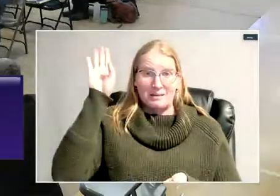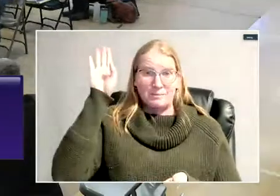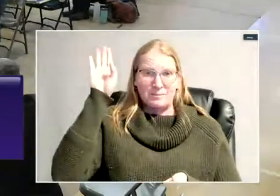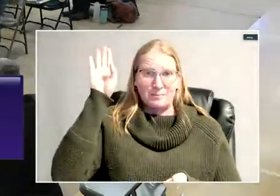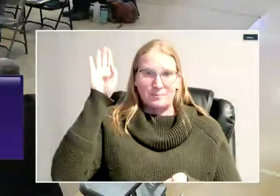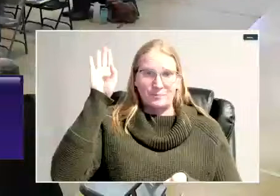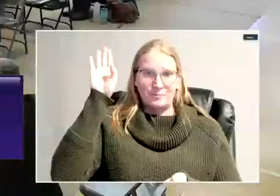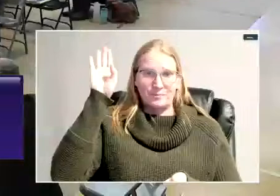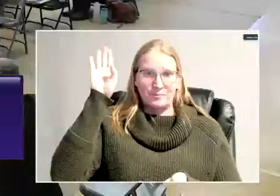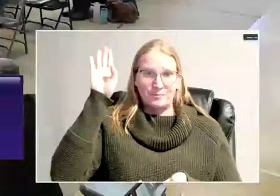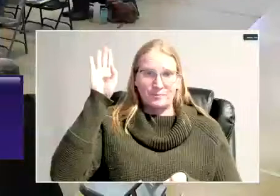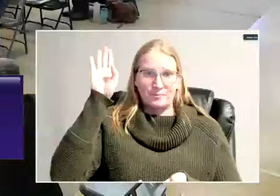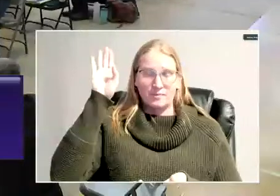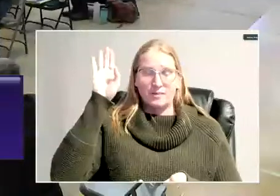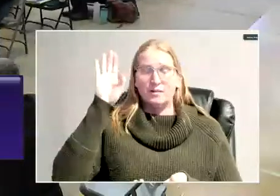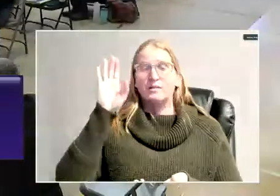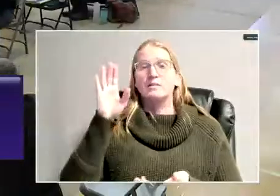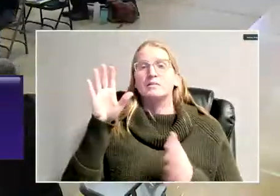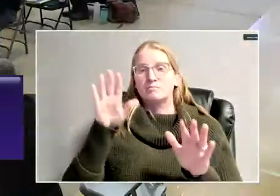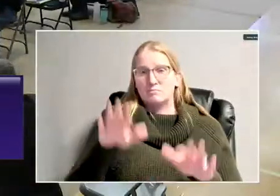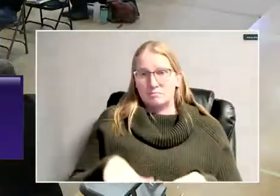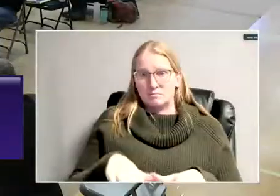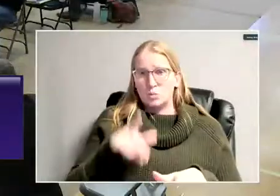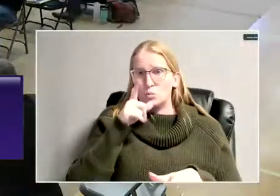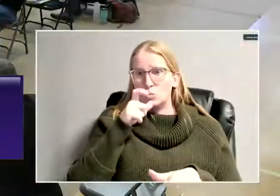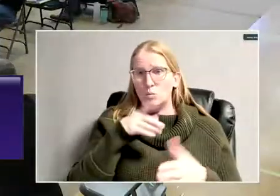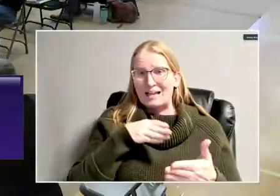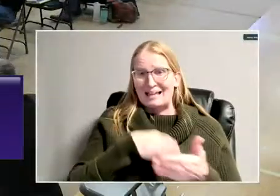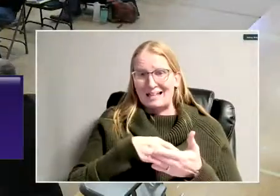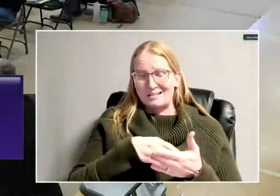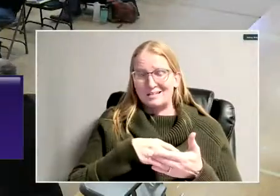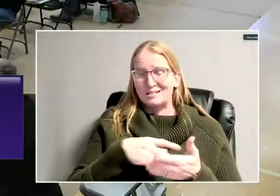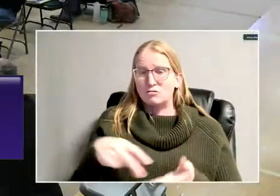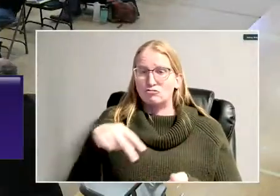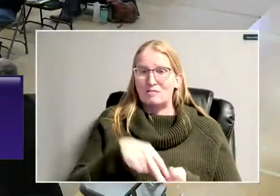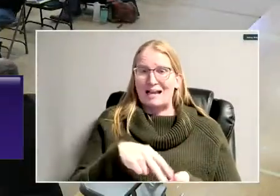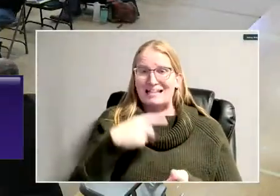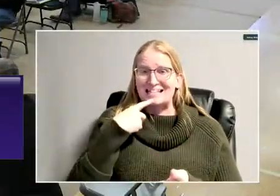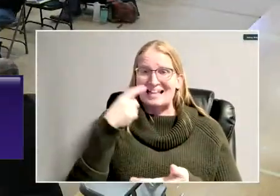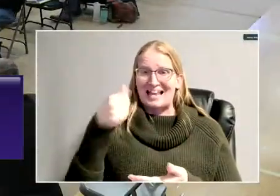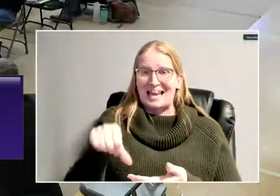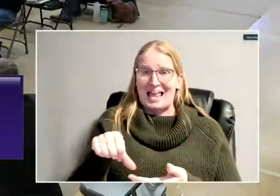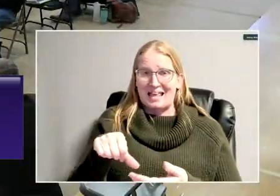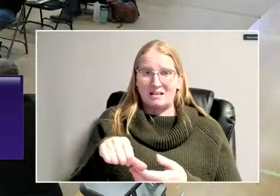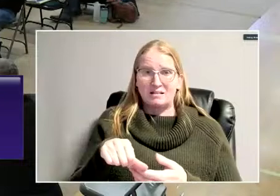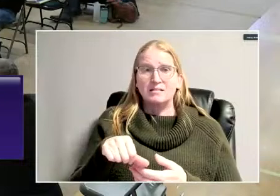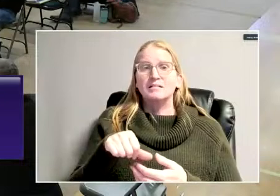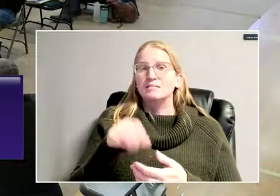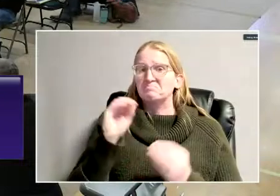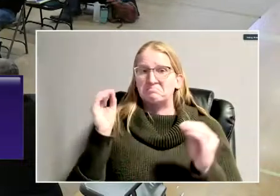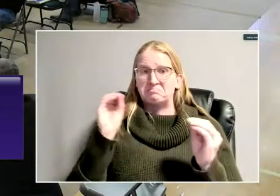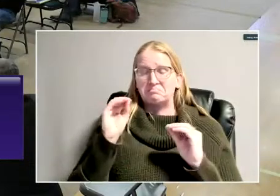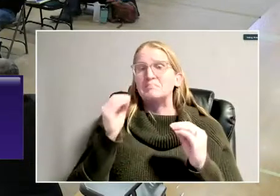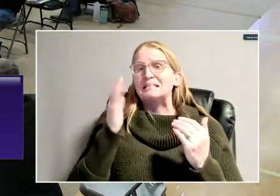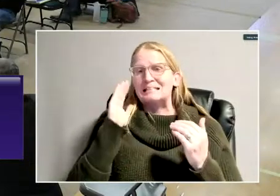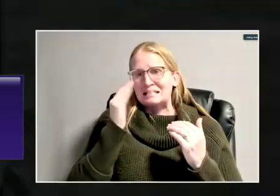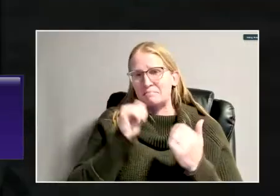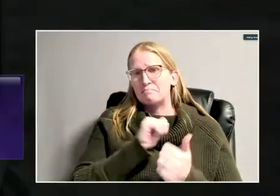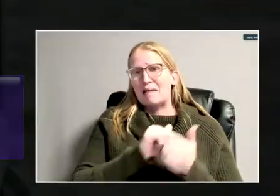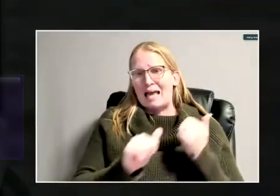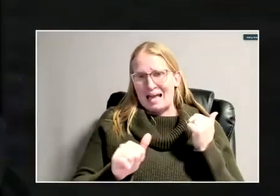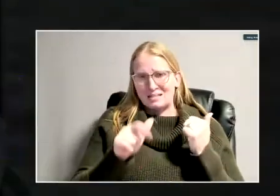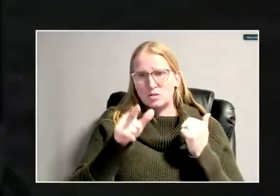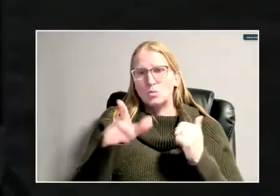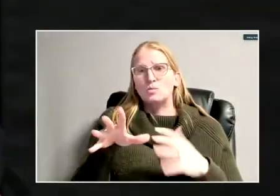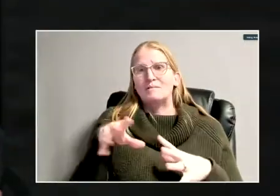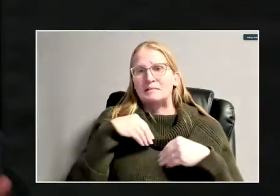I thank you you can be seated all those opposed please rise and say nay the eyes appear to have it the eyes do have it and you've adopted